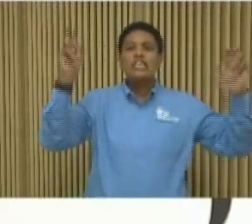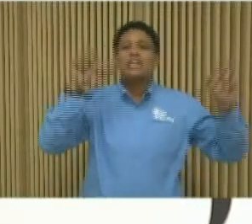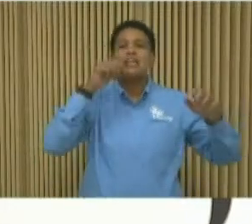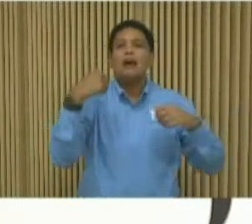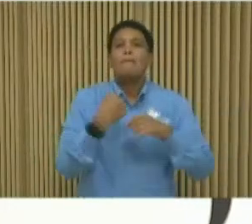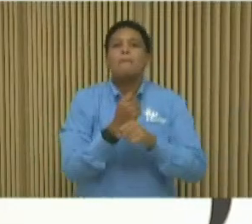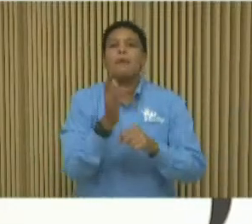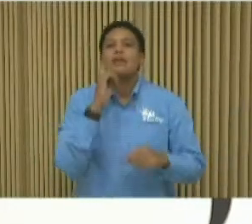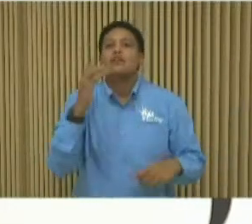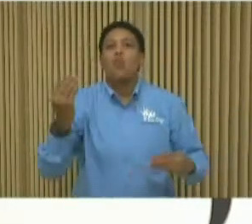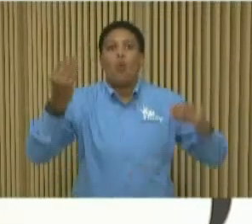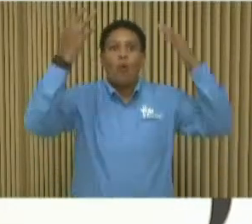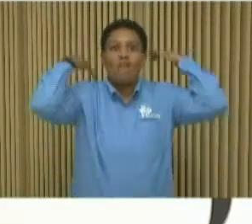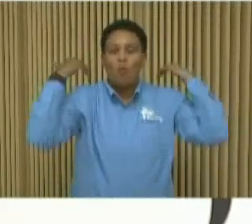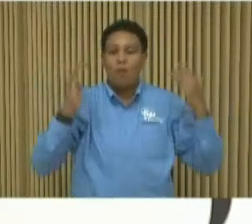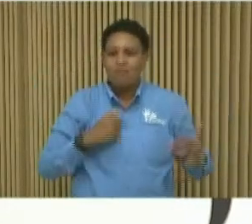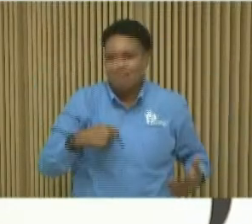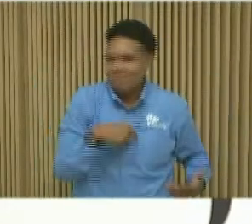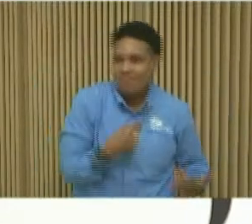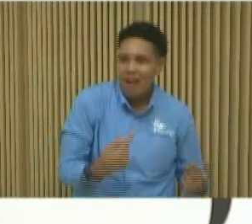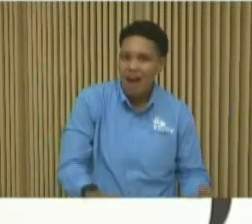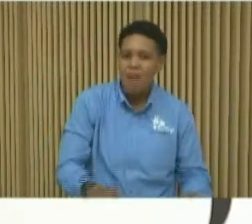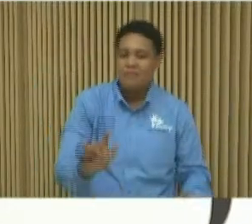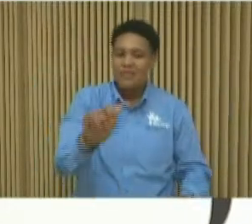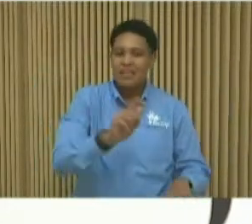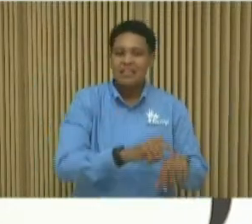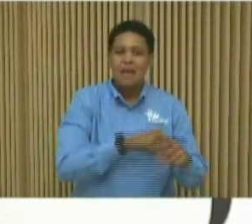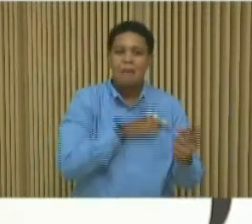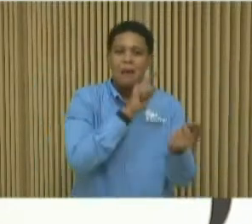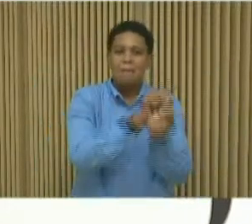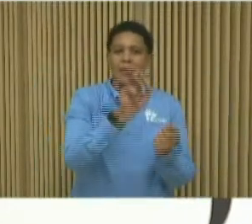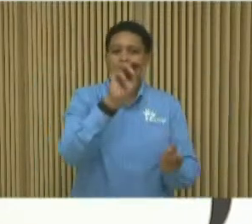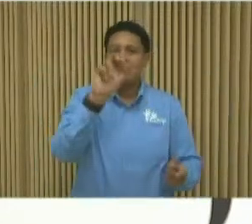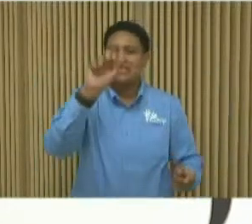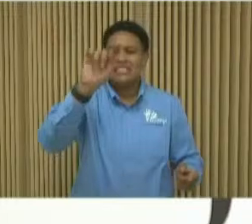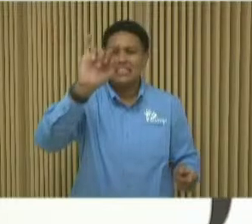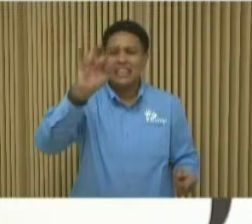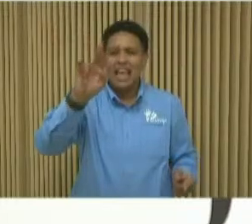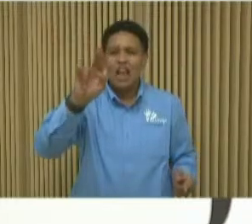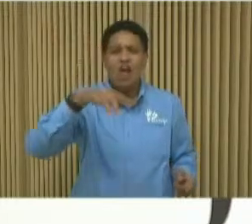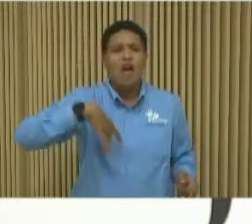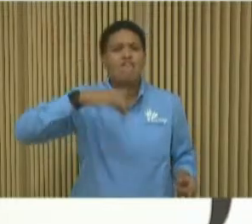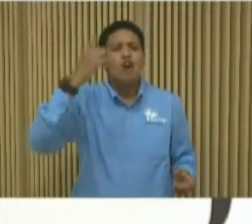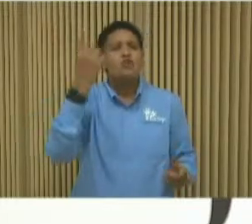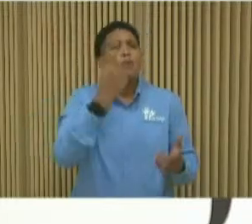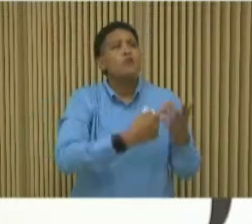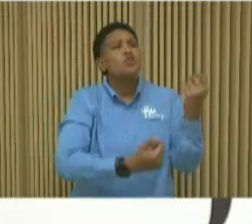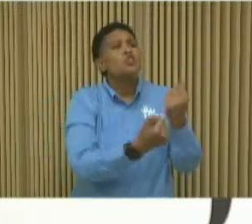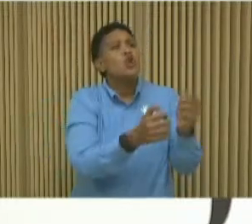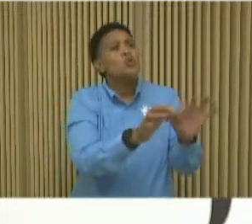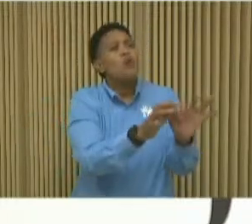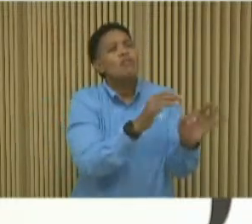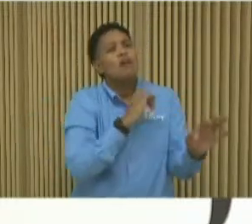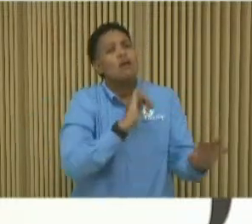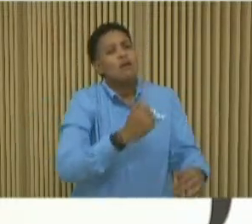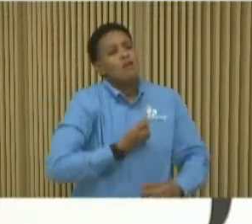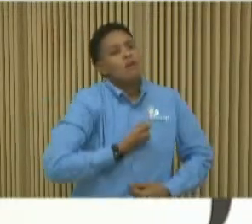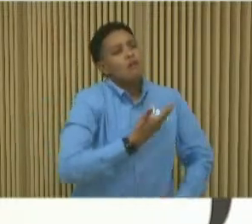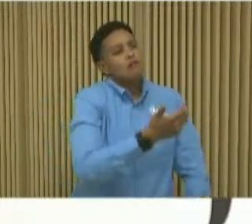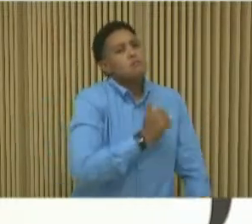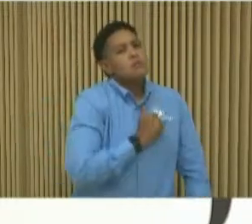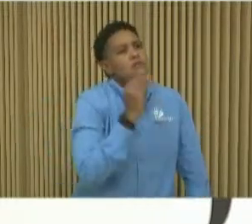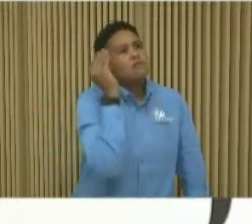go overbound. And from there I meet Mrs. Taylor, and from there I found somebody trustworthy that I could express myself